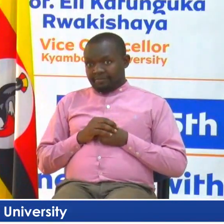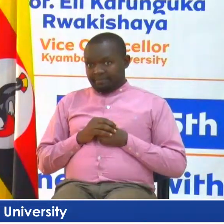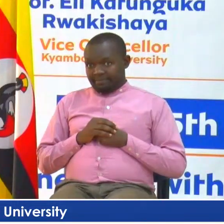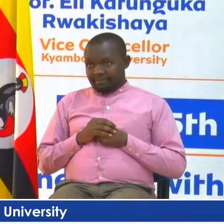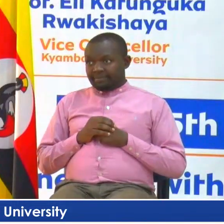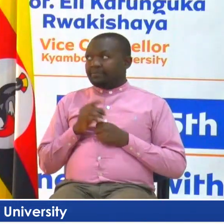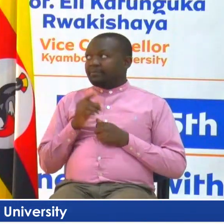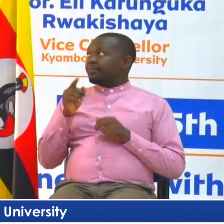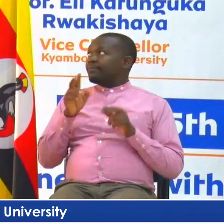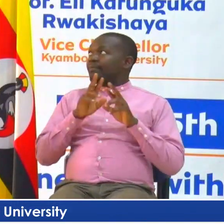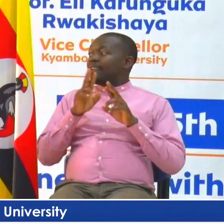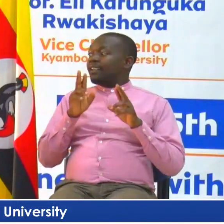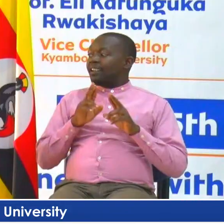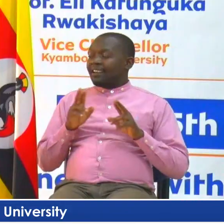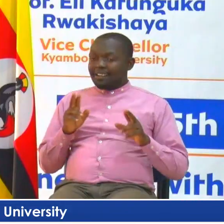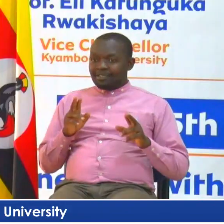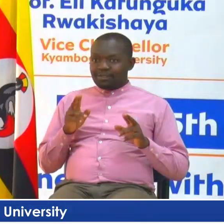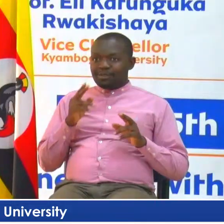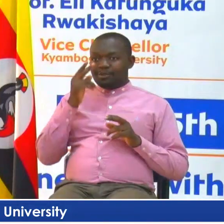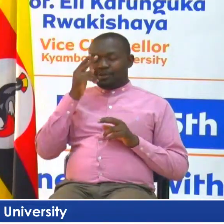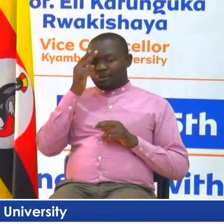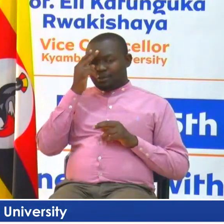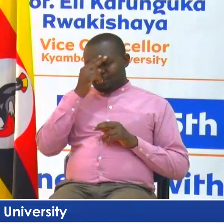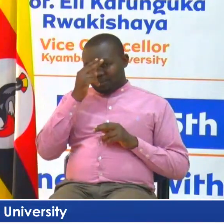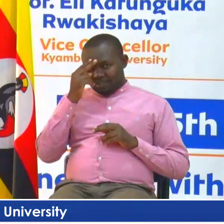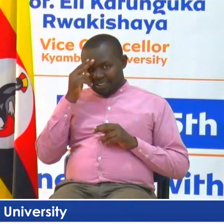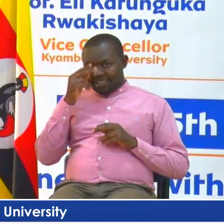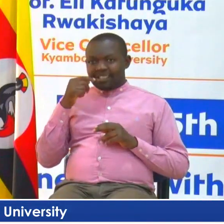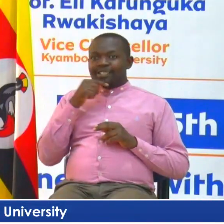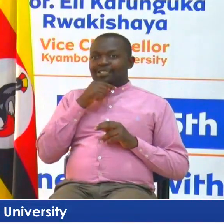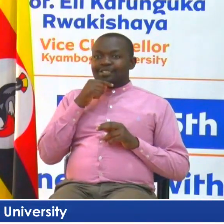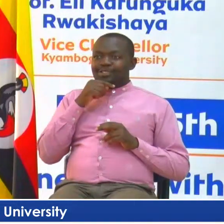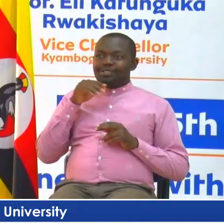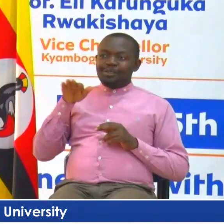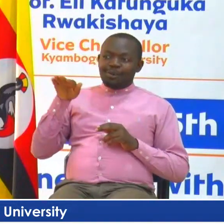It's International Students Social Event. Social